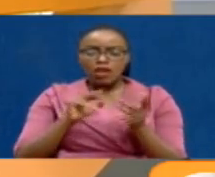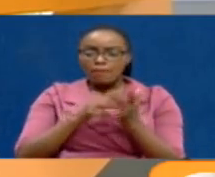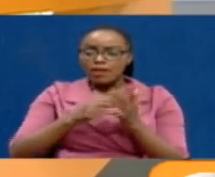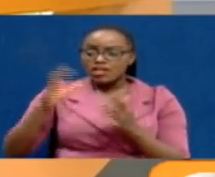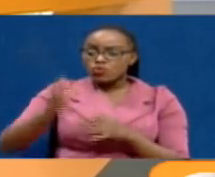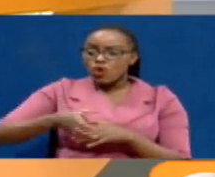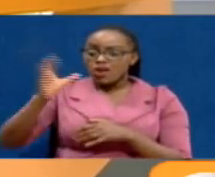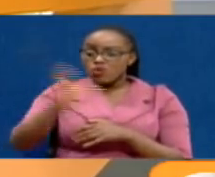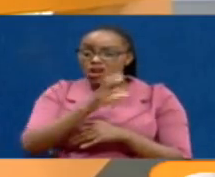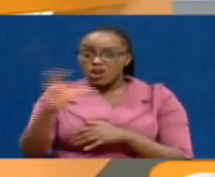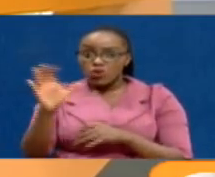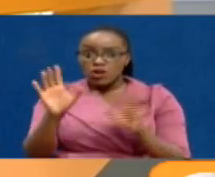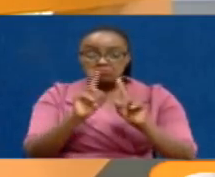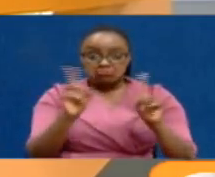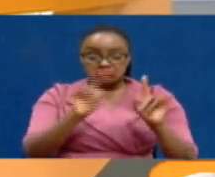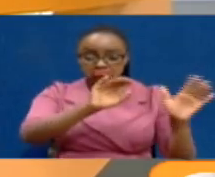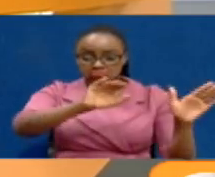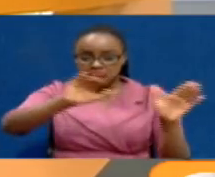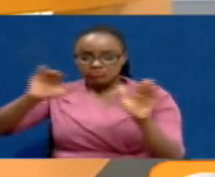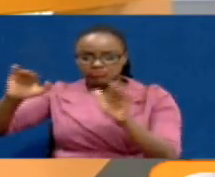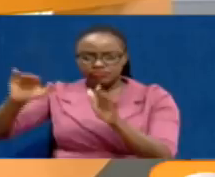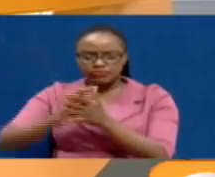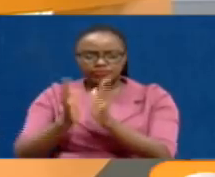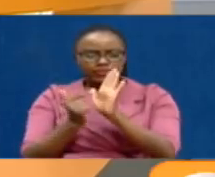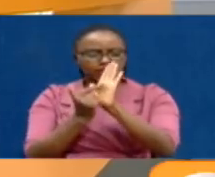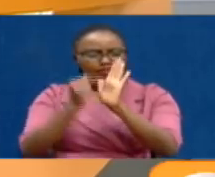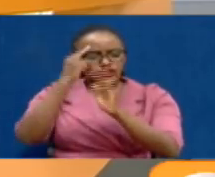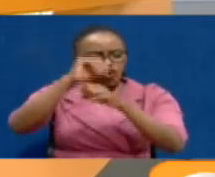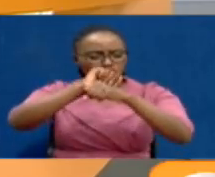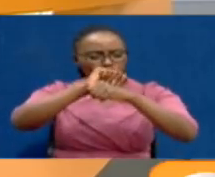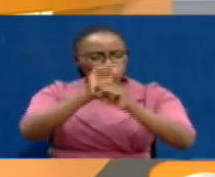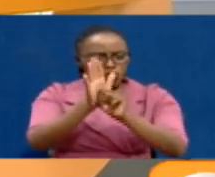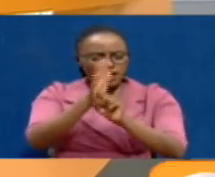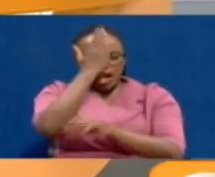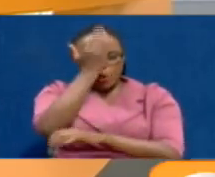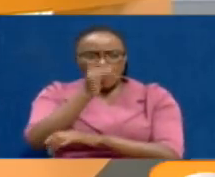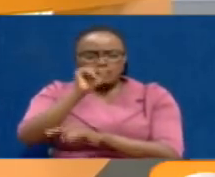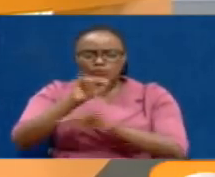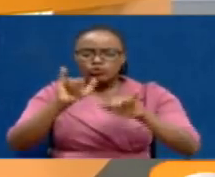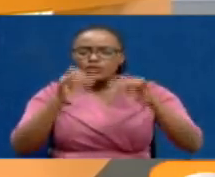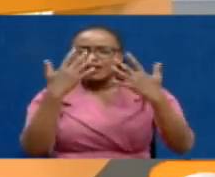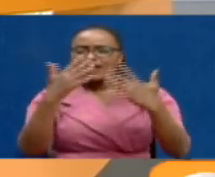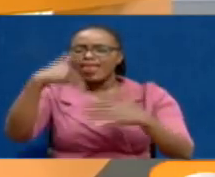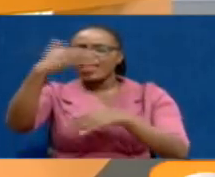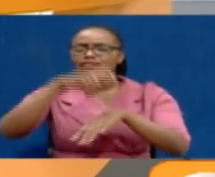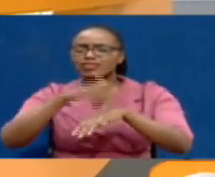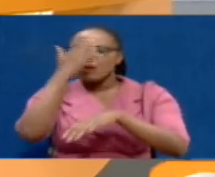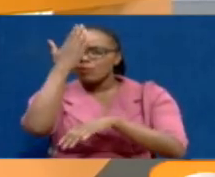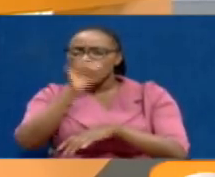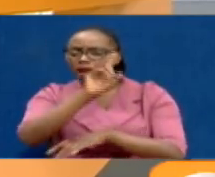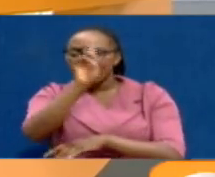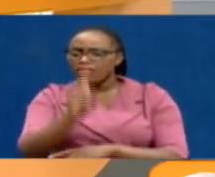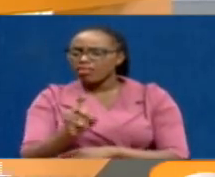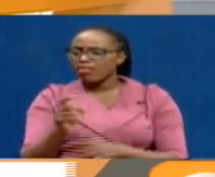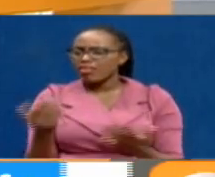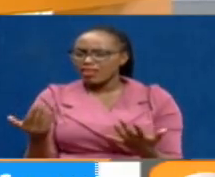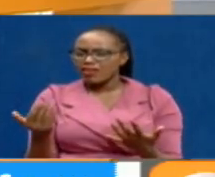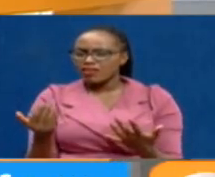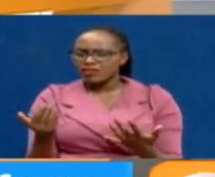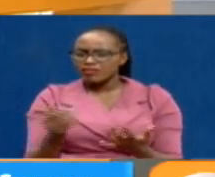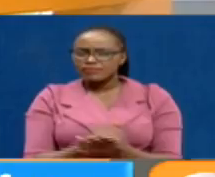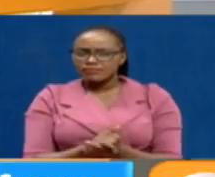it. All right. So there's another one here. Please, what are the symptoms of coronavirus and why should you wash your hands every time? That's from Pastor